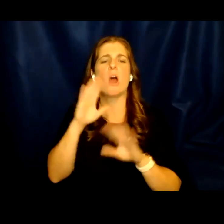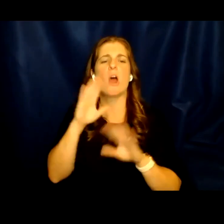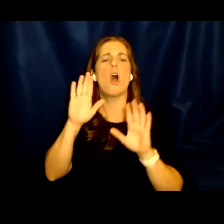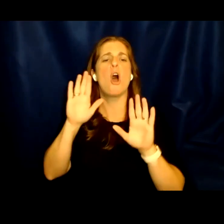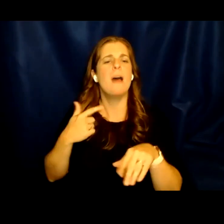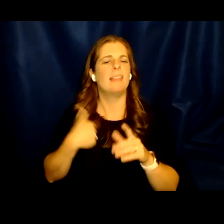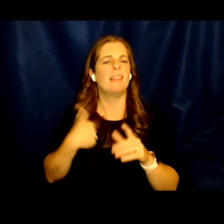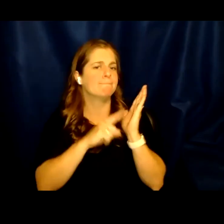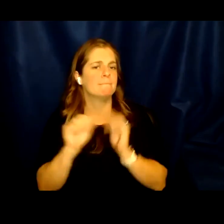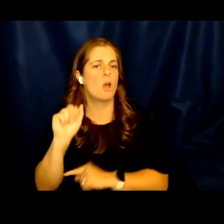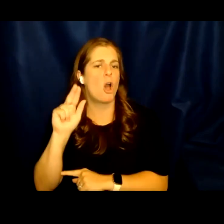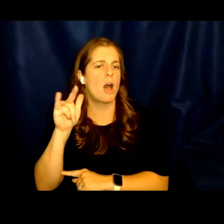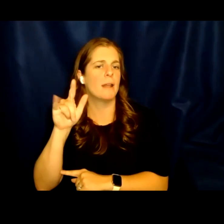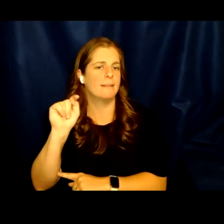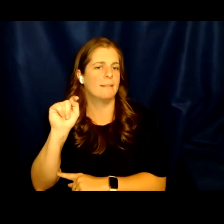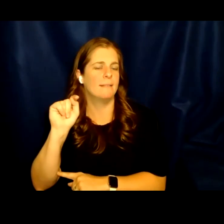Department to find out